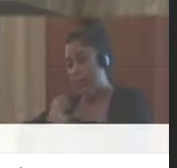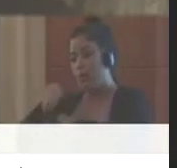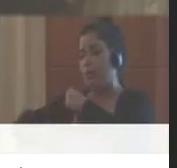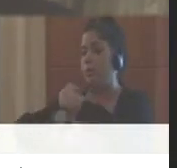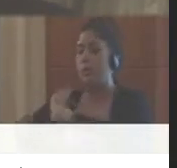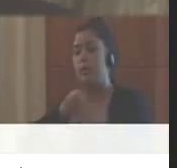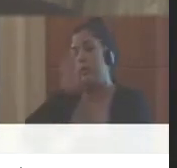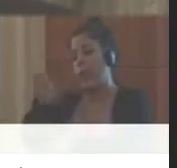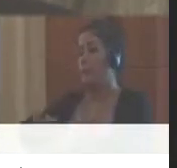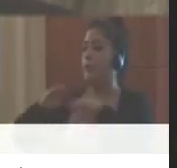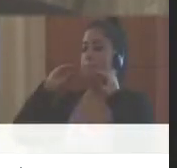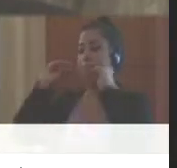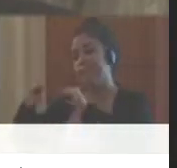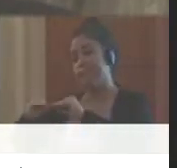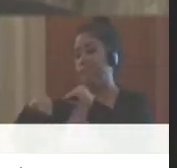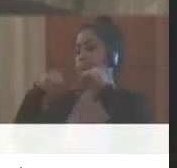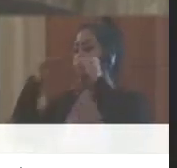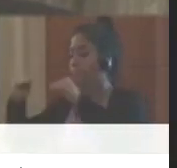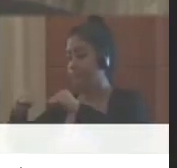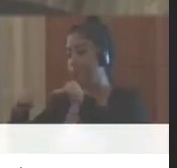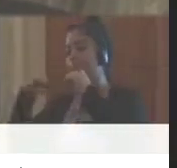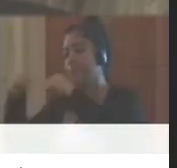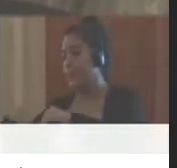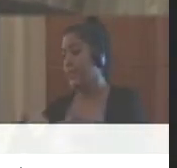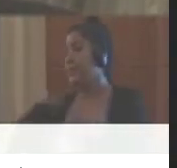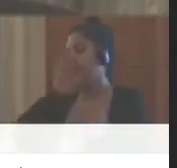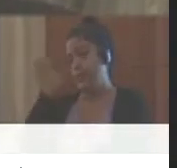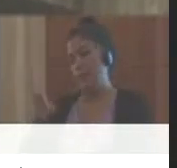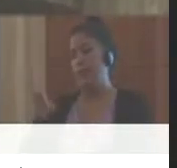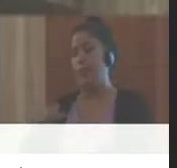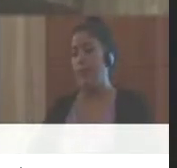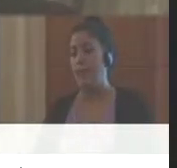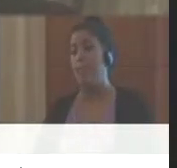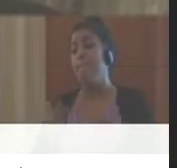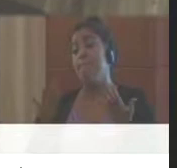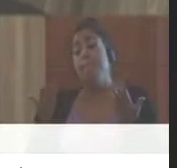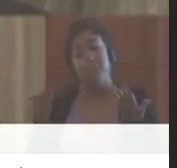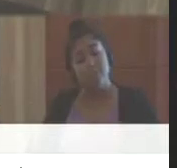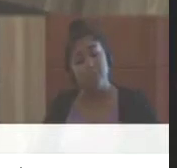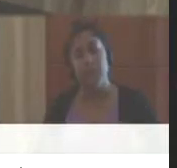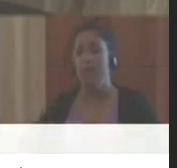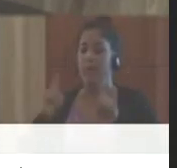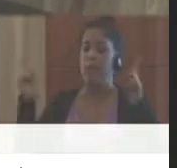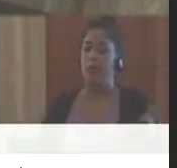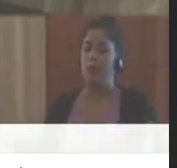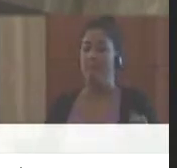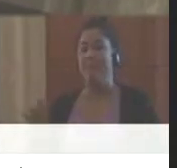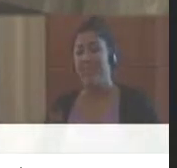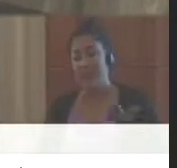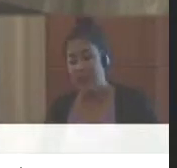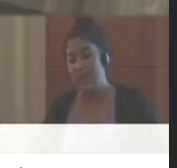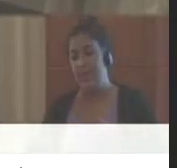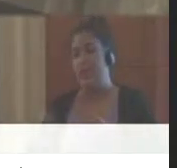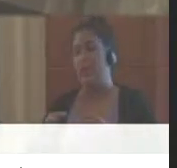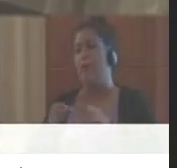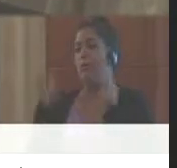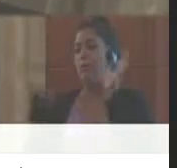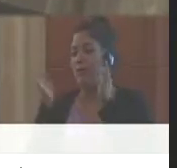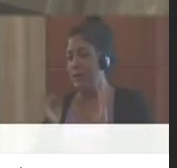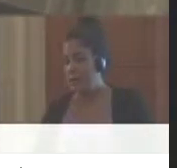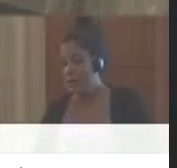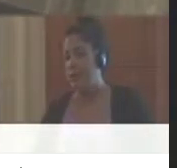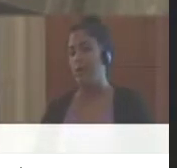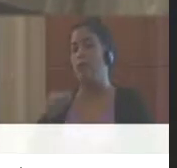of resources, that's financial resources. And we have a regulation that asks them to set aside